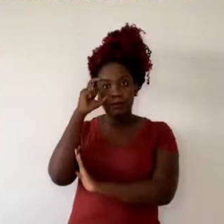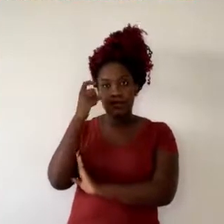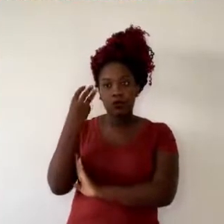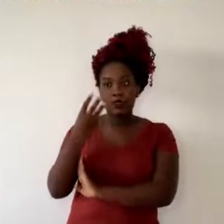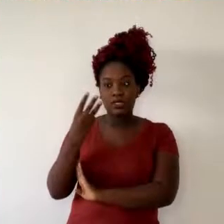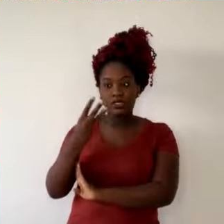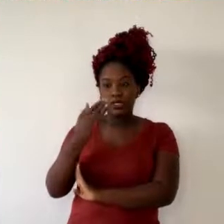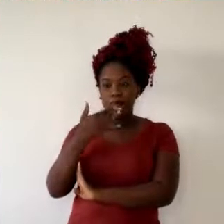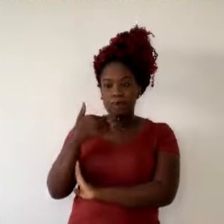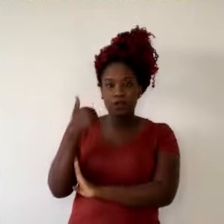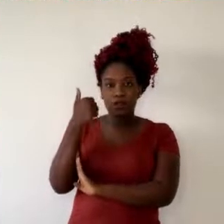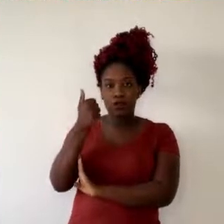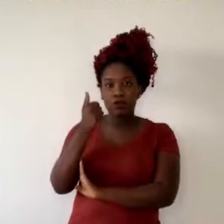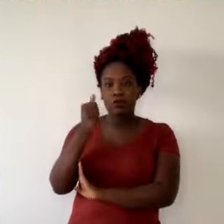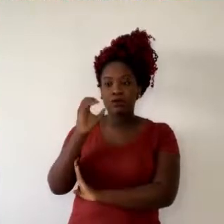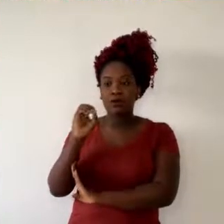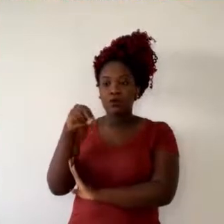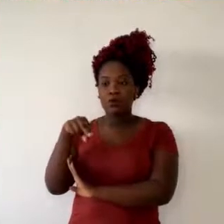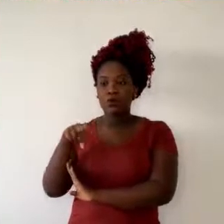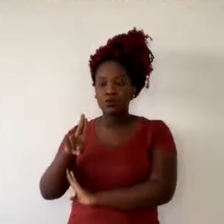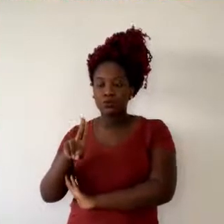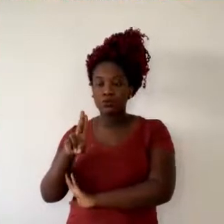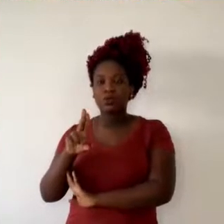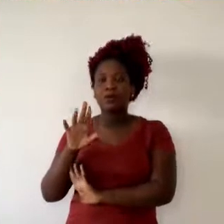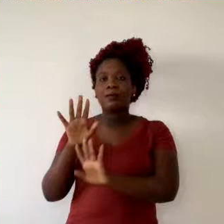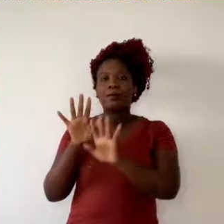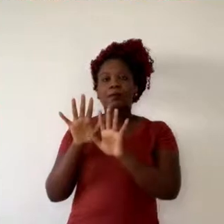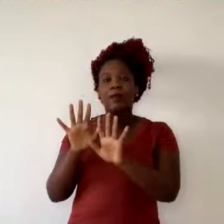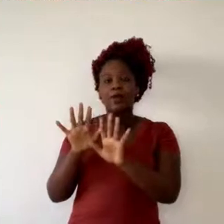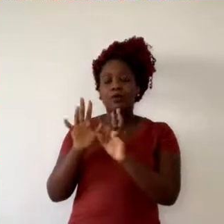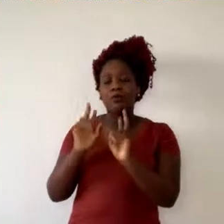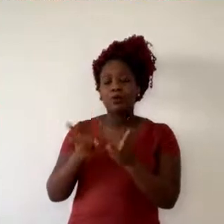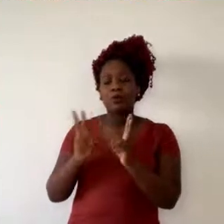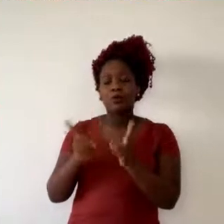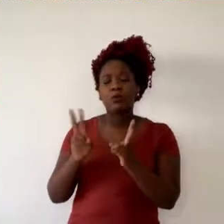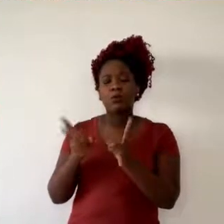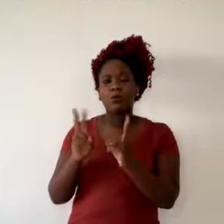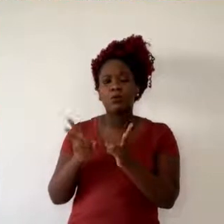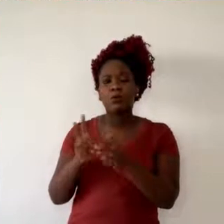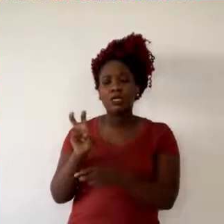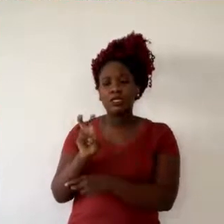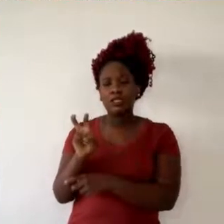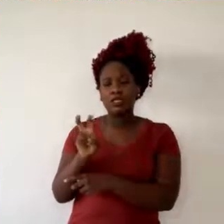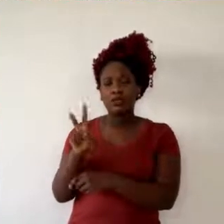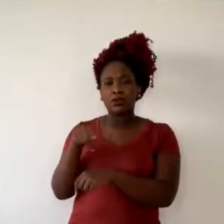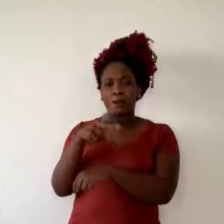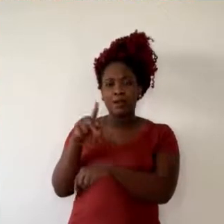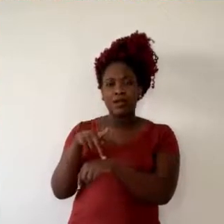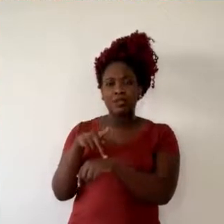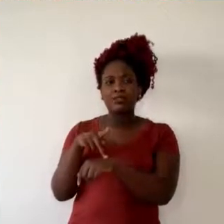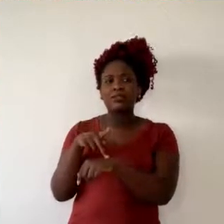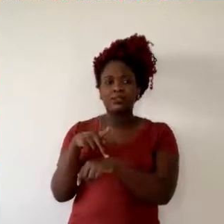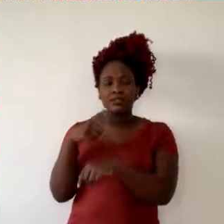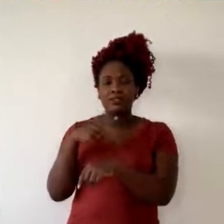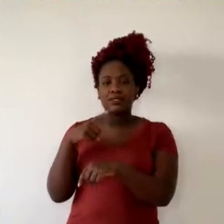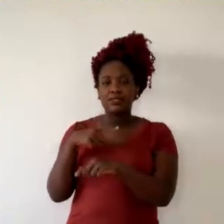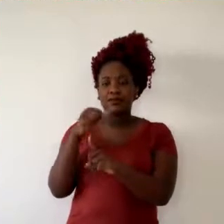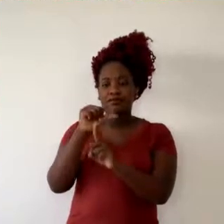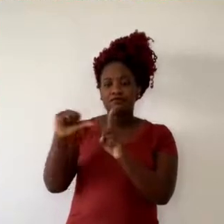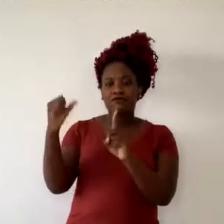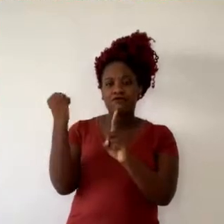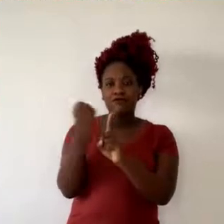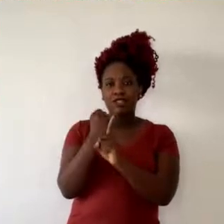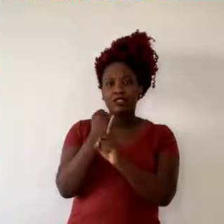Penha legislation is considered one of the best in the world, but we are still the fifth country